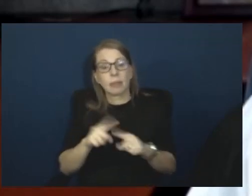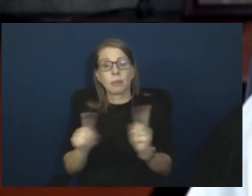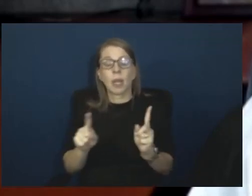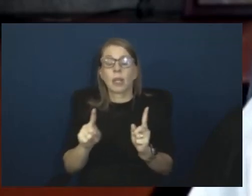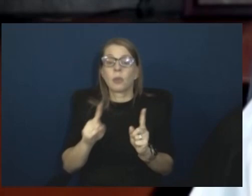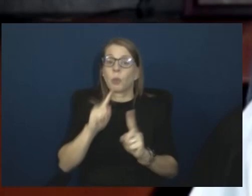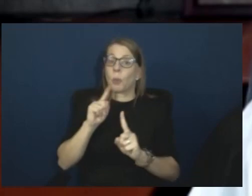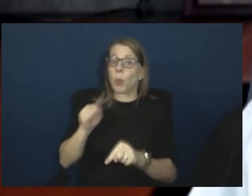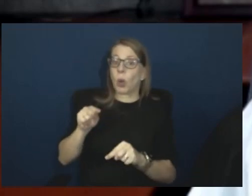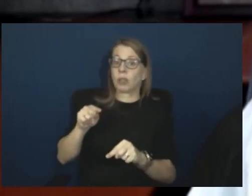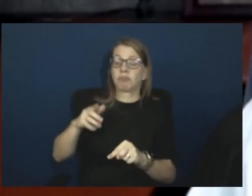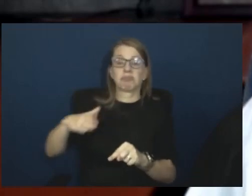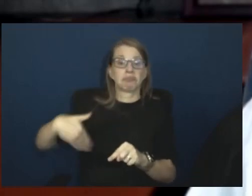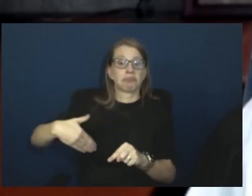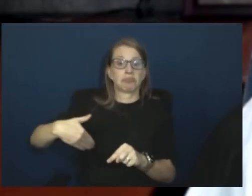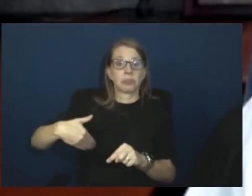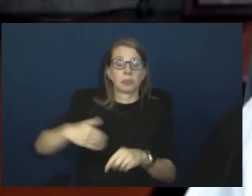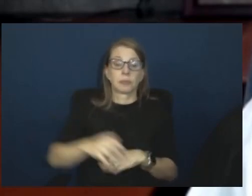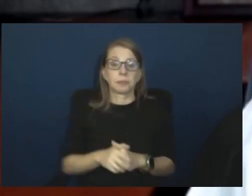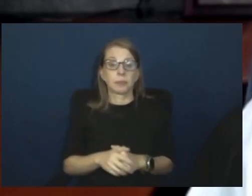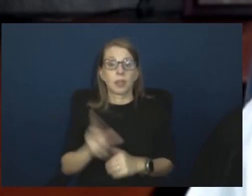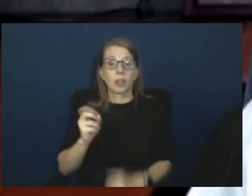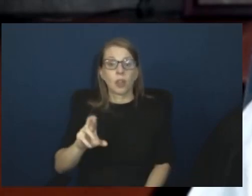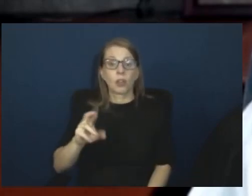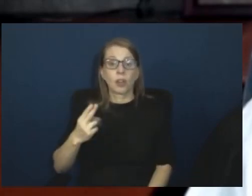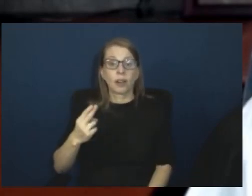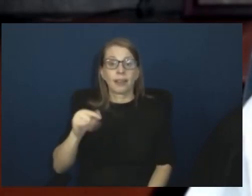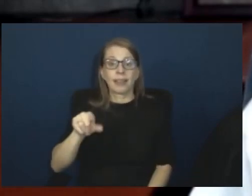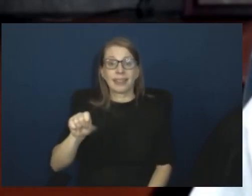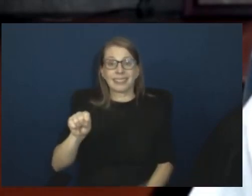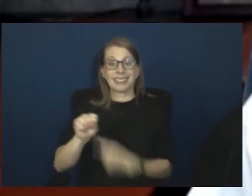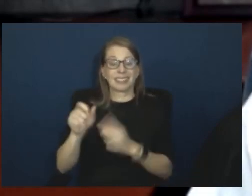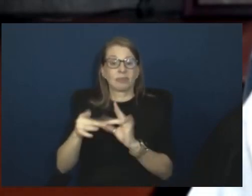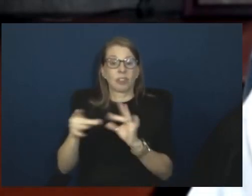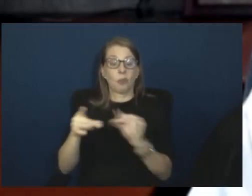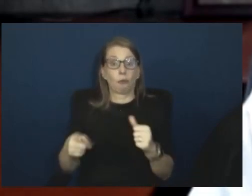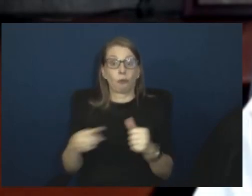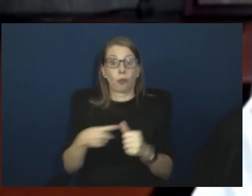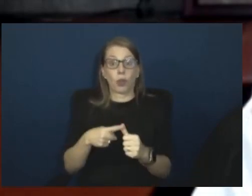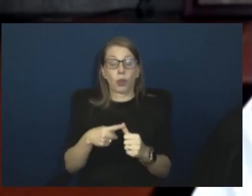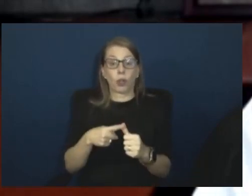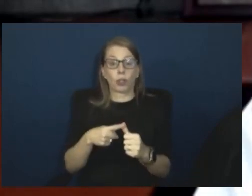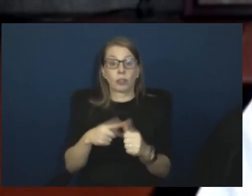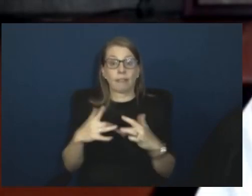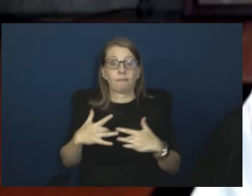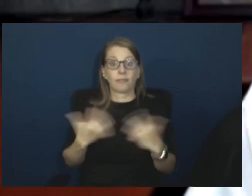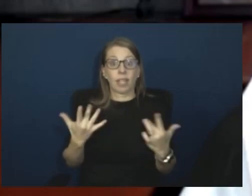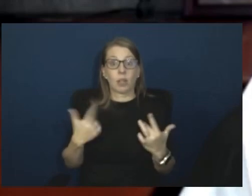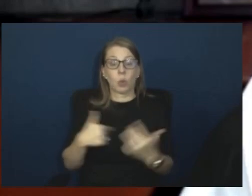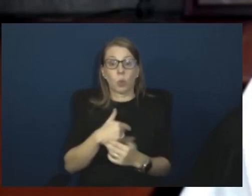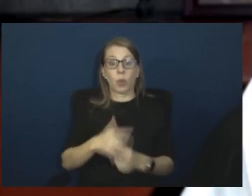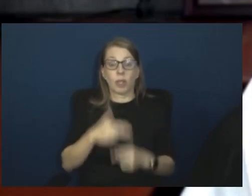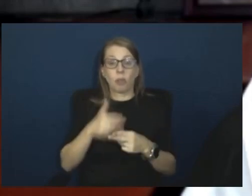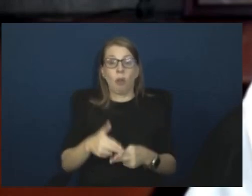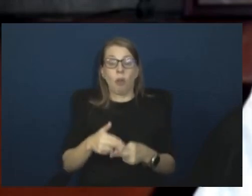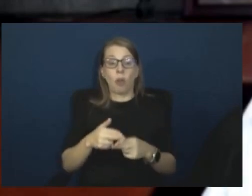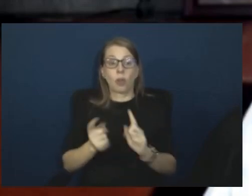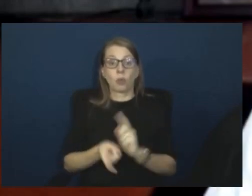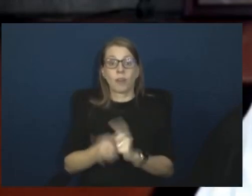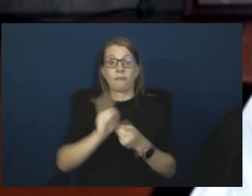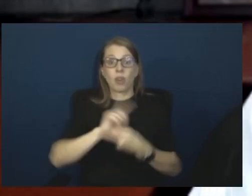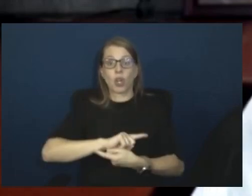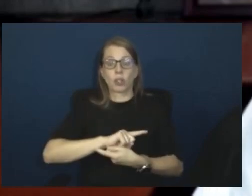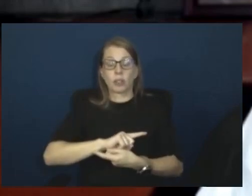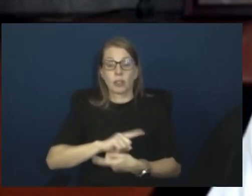reported, especially what Dr. Hicks said, because it was first an event we call reverse zoonosis.